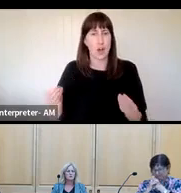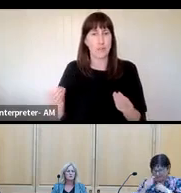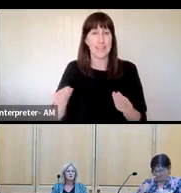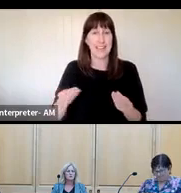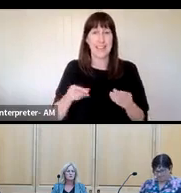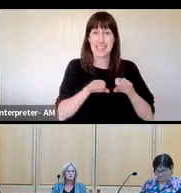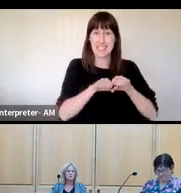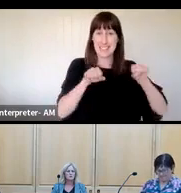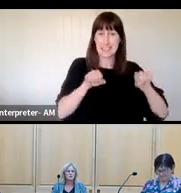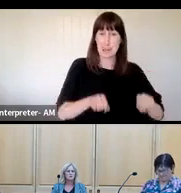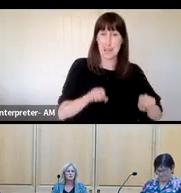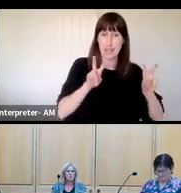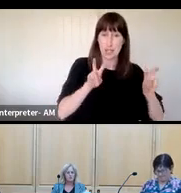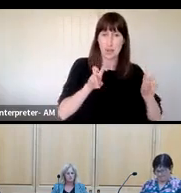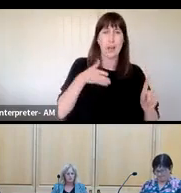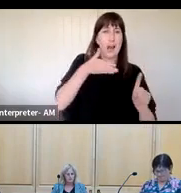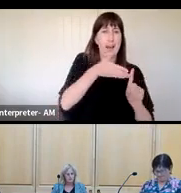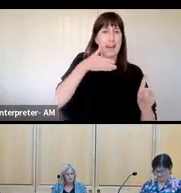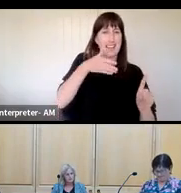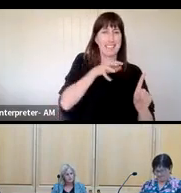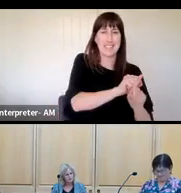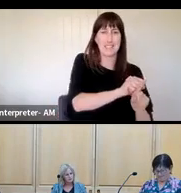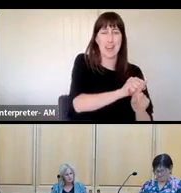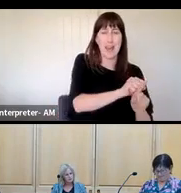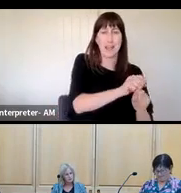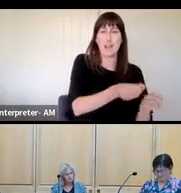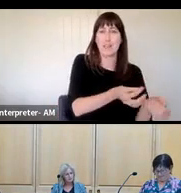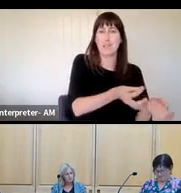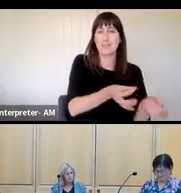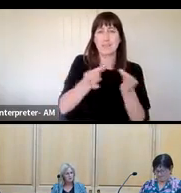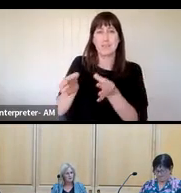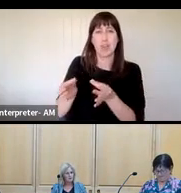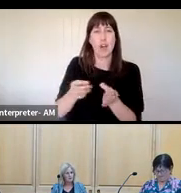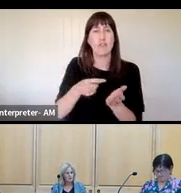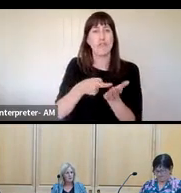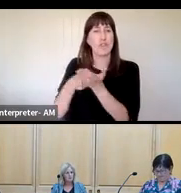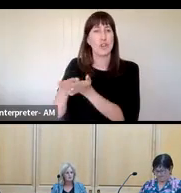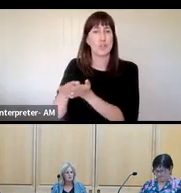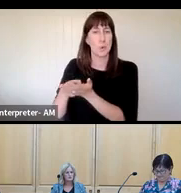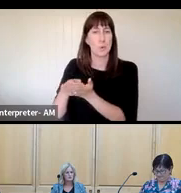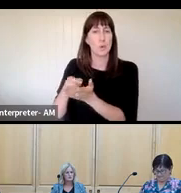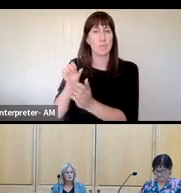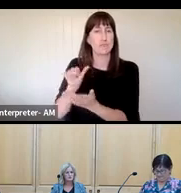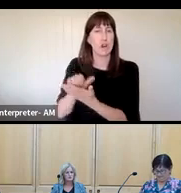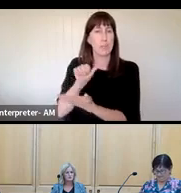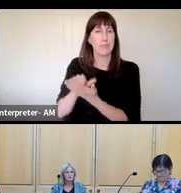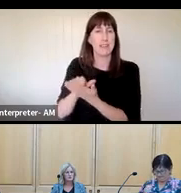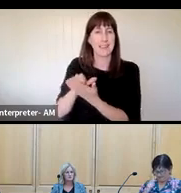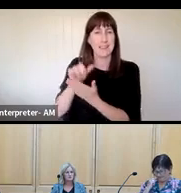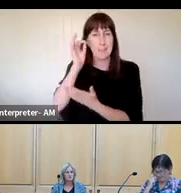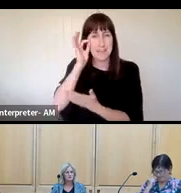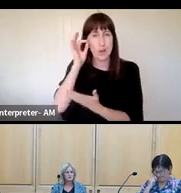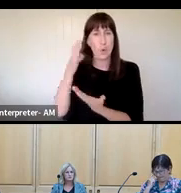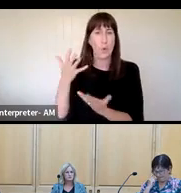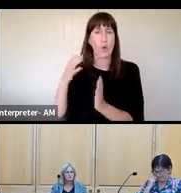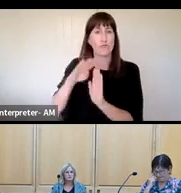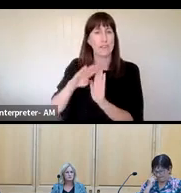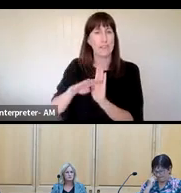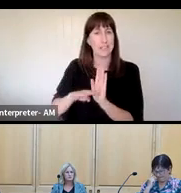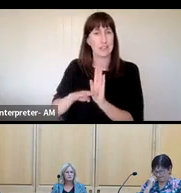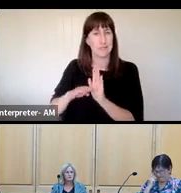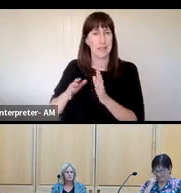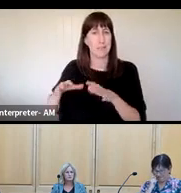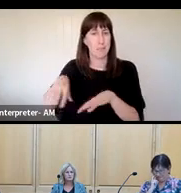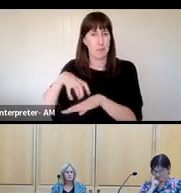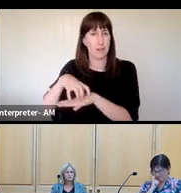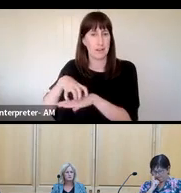can be identified and referred to the appropriate committee, regulatory body. We consider that issues